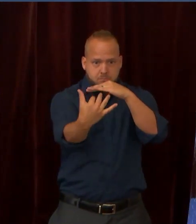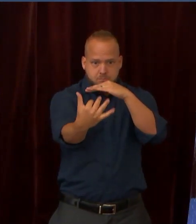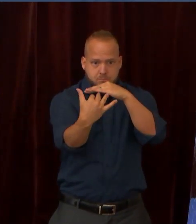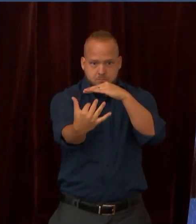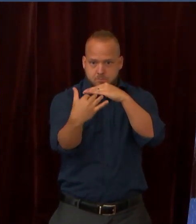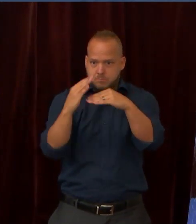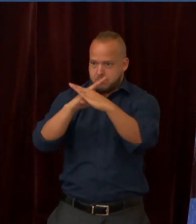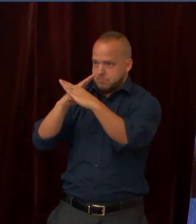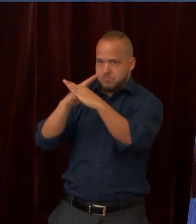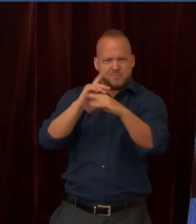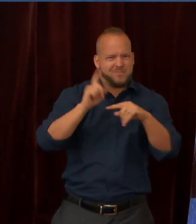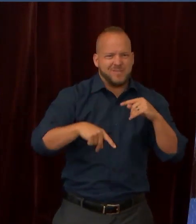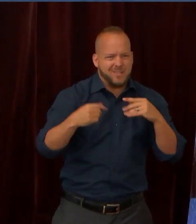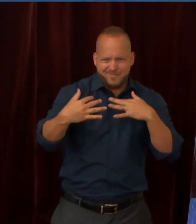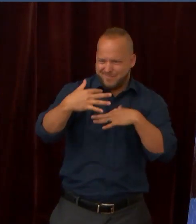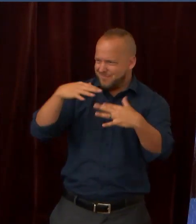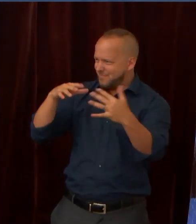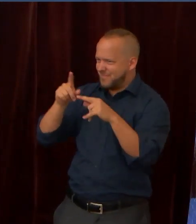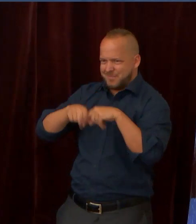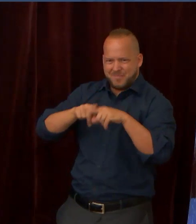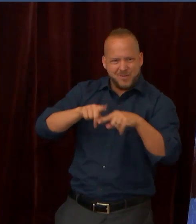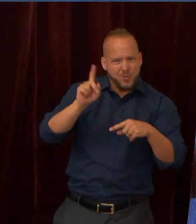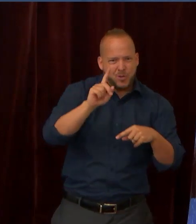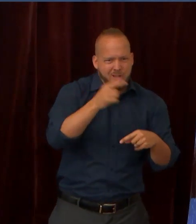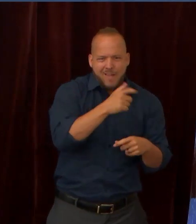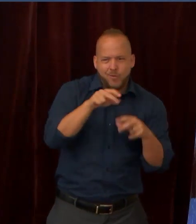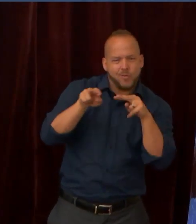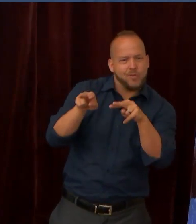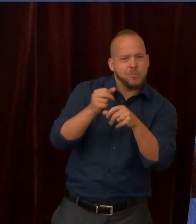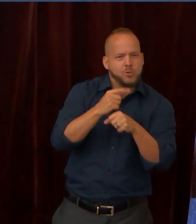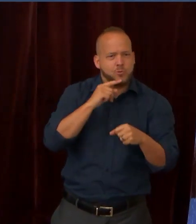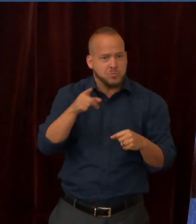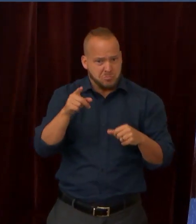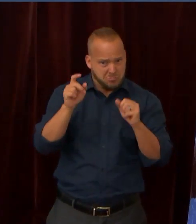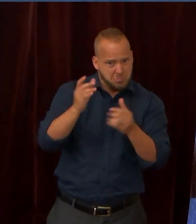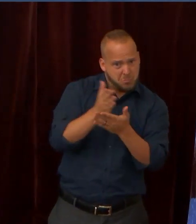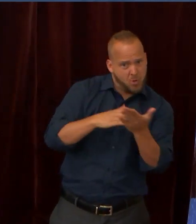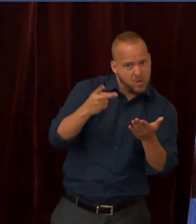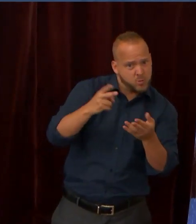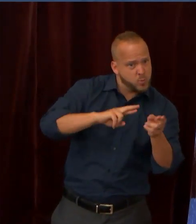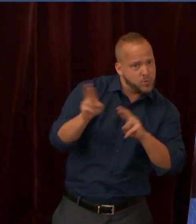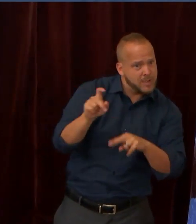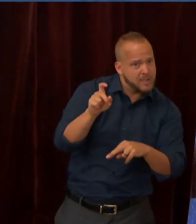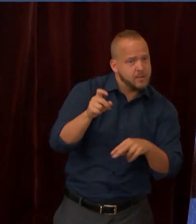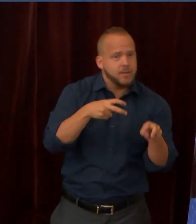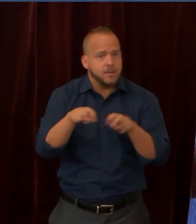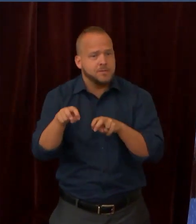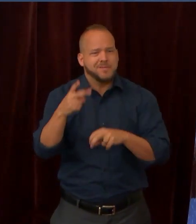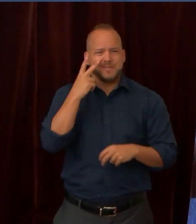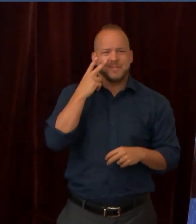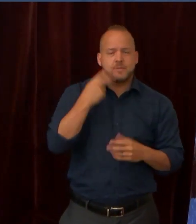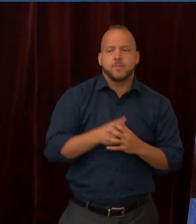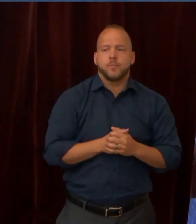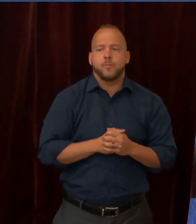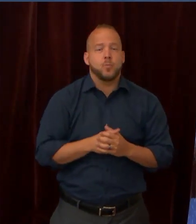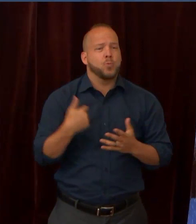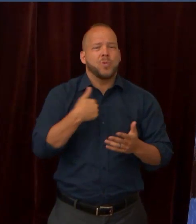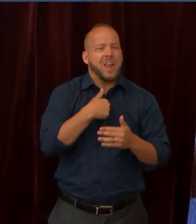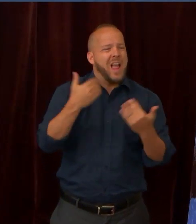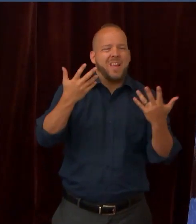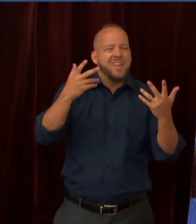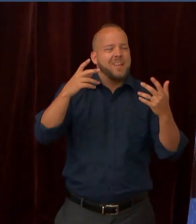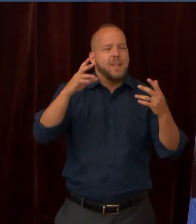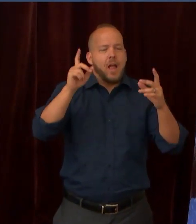really grasp is that we have knocked down the fatalities. Every fatality is a tragedy, but we have reduced